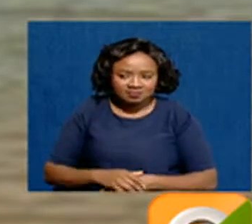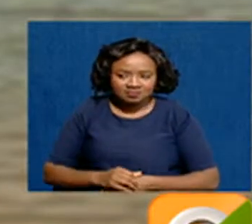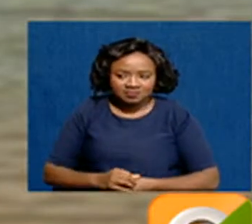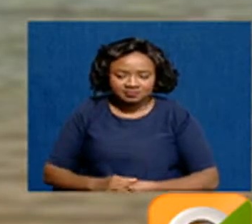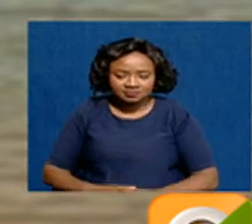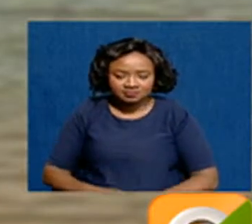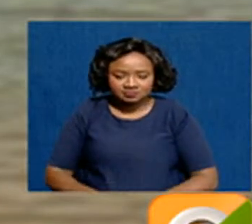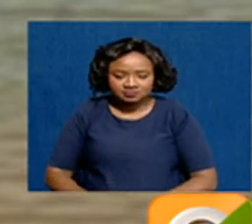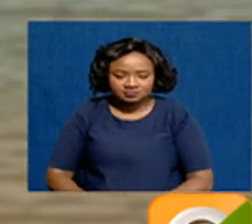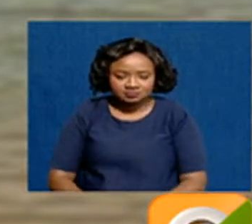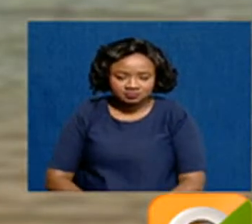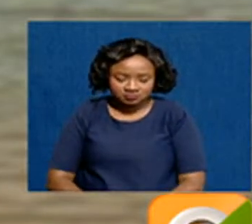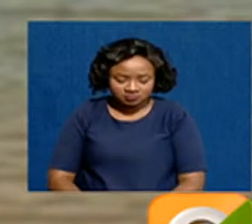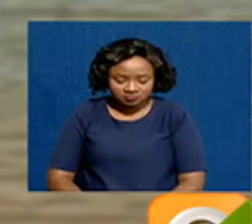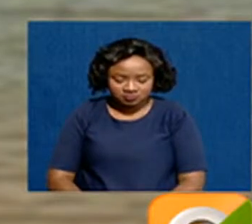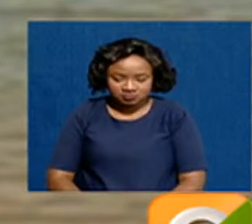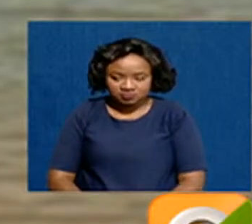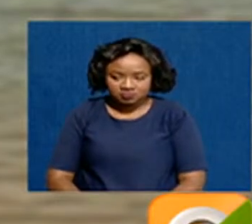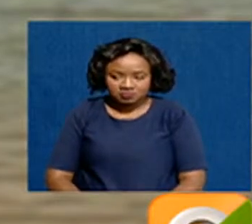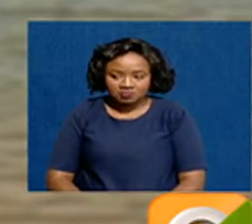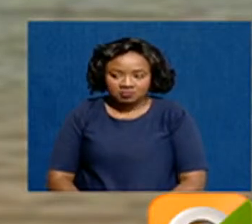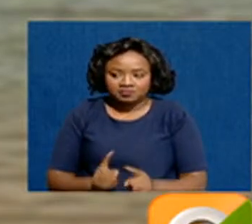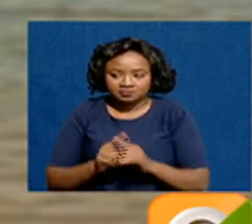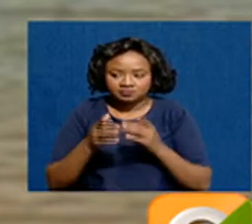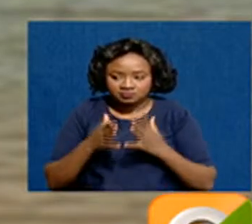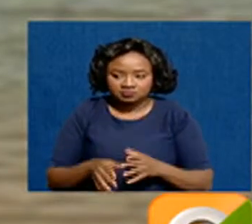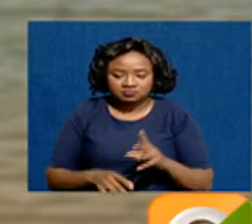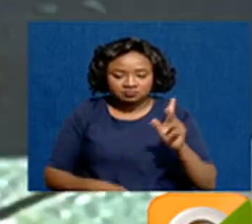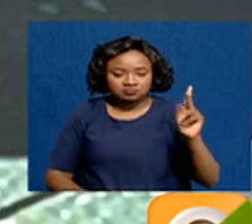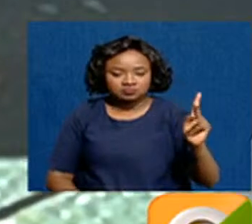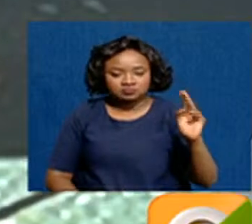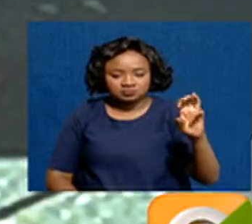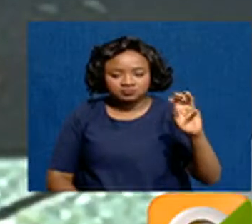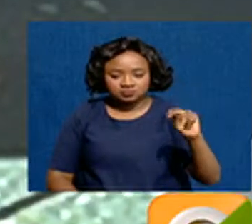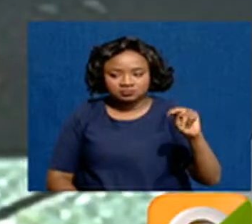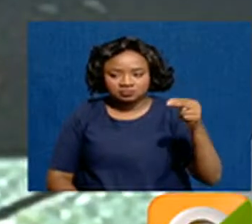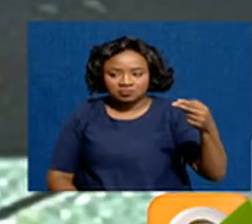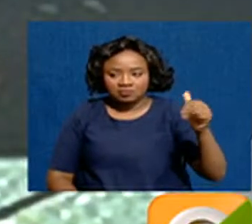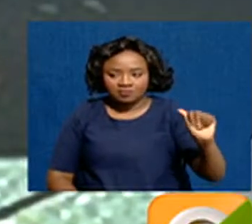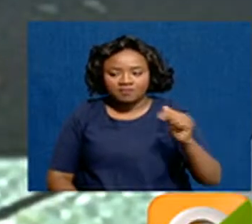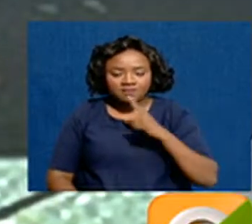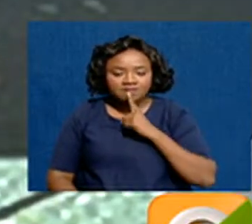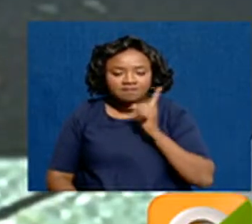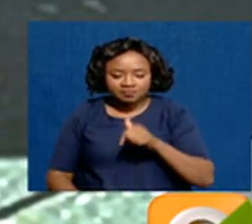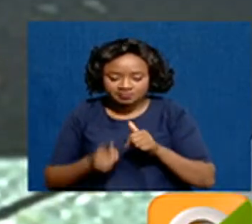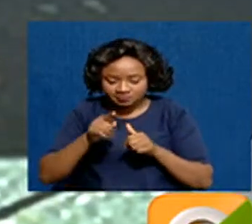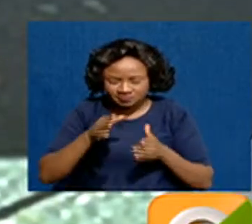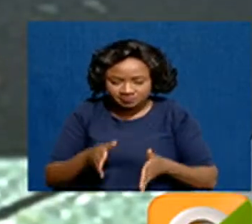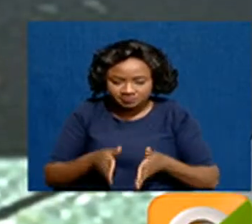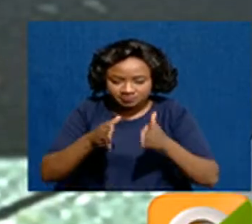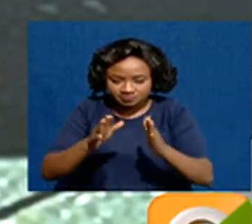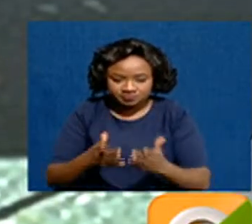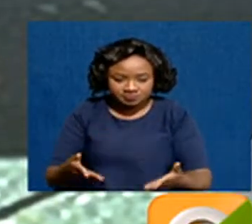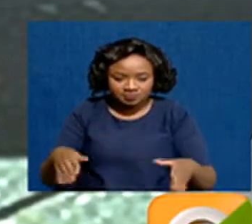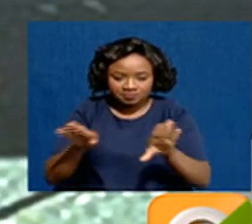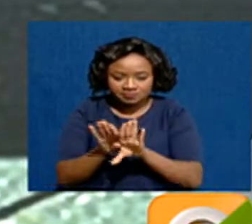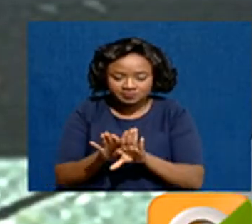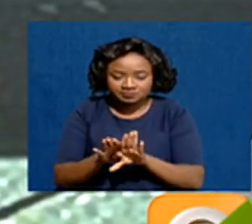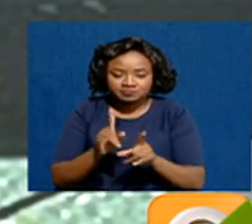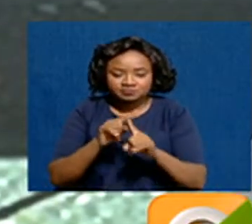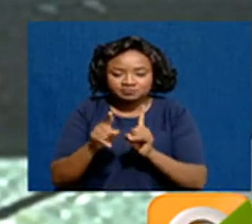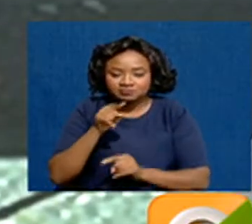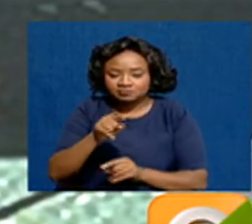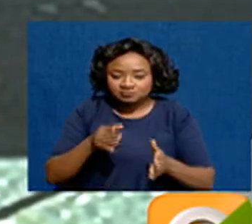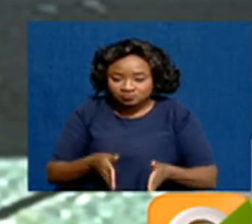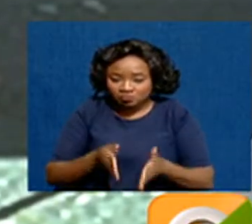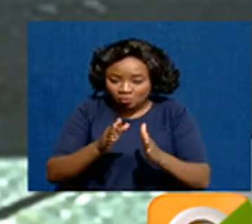and Kenna in their advisory over the weekend talked about the road being closed. Now, this road was closed